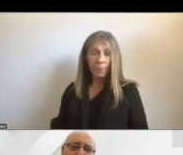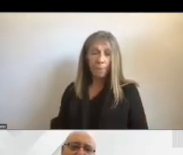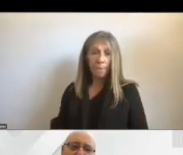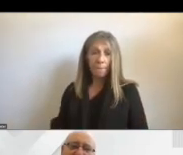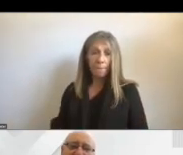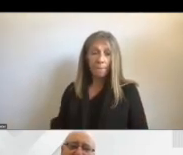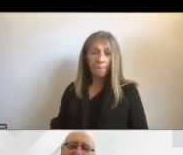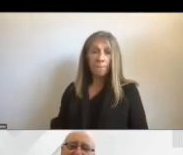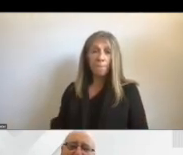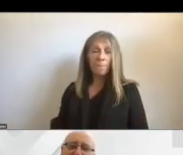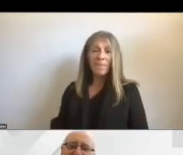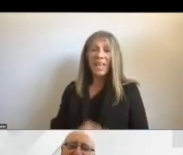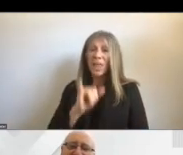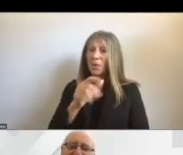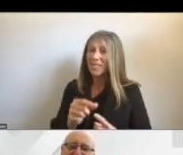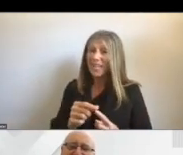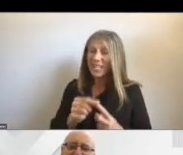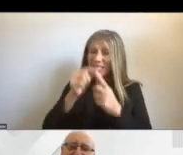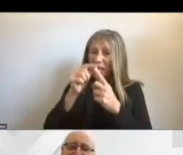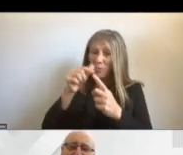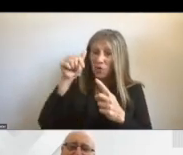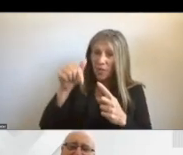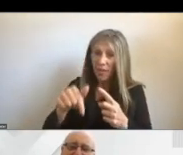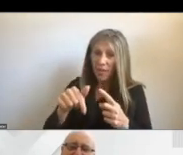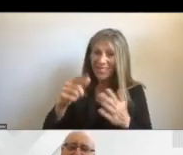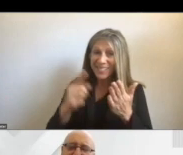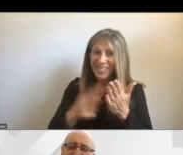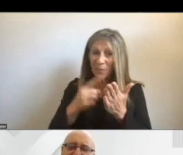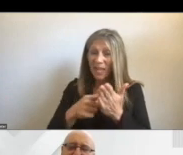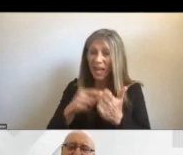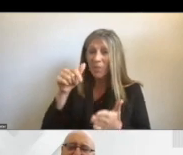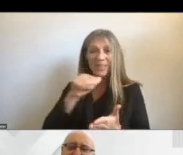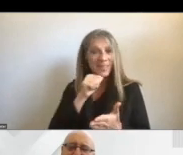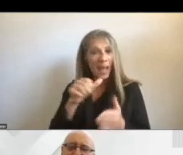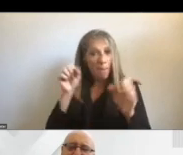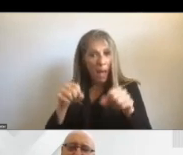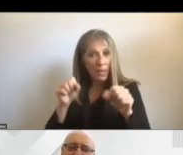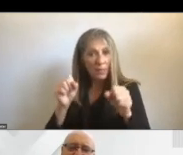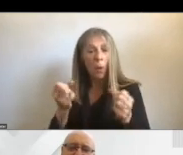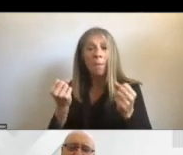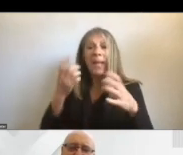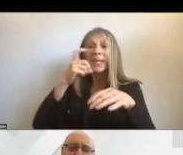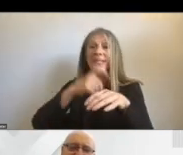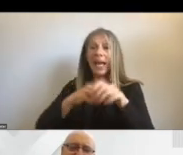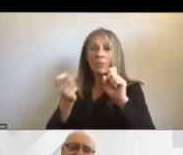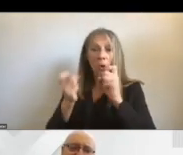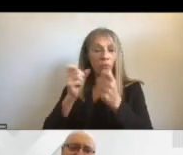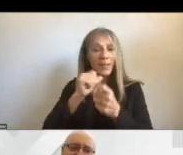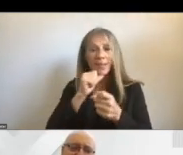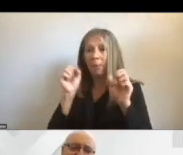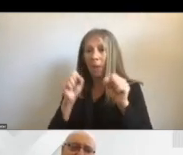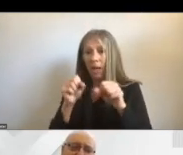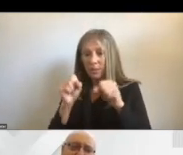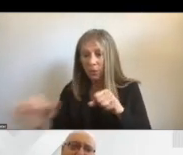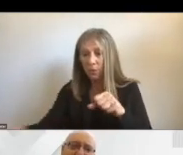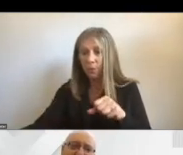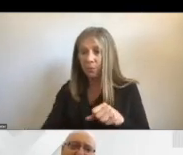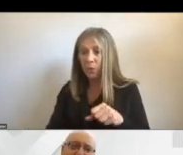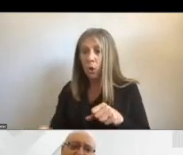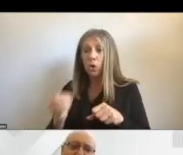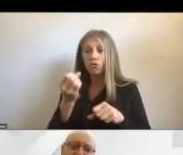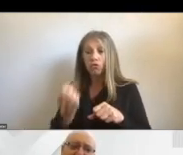from crossing into the circulatory roadway. And that edge detection goes from crosswalk to crosswalk